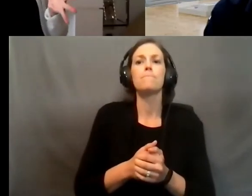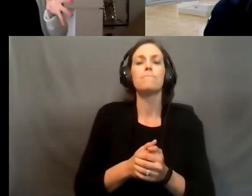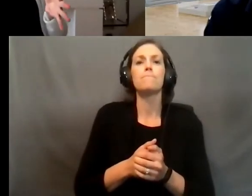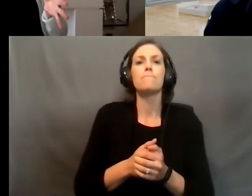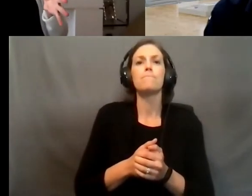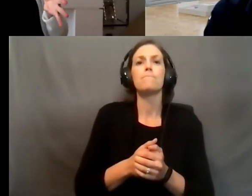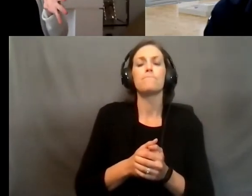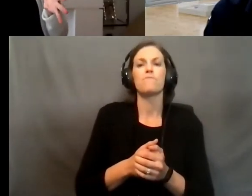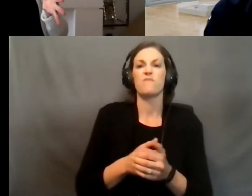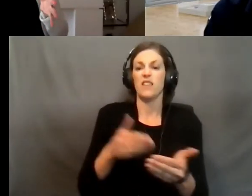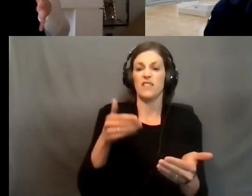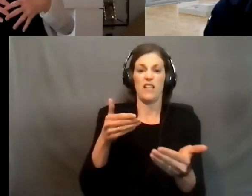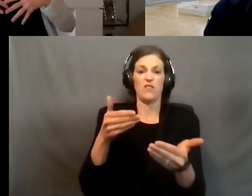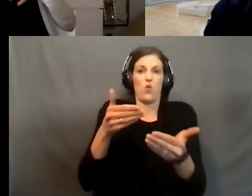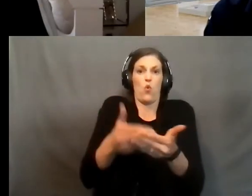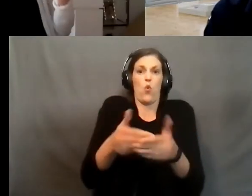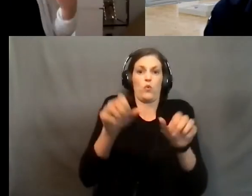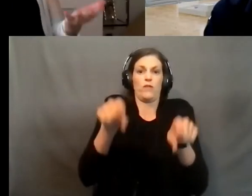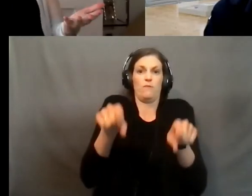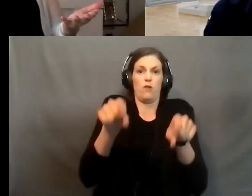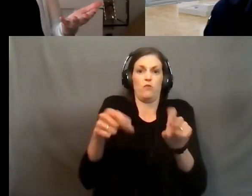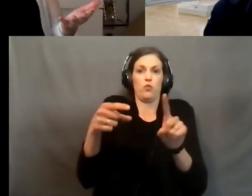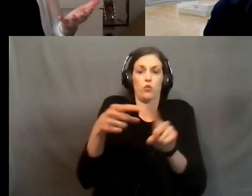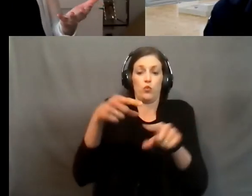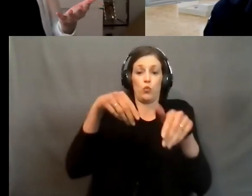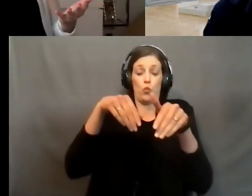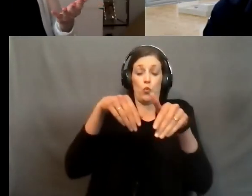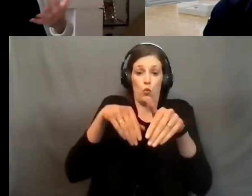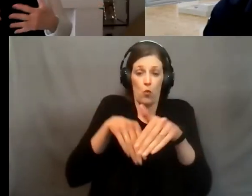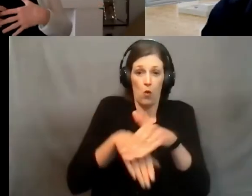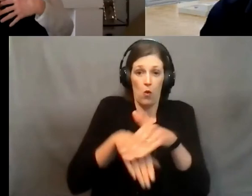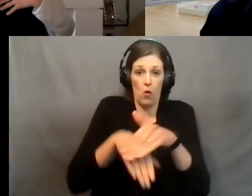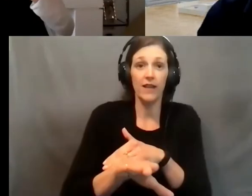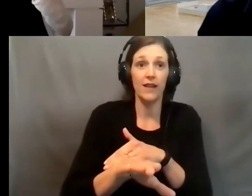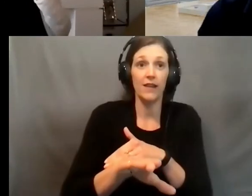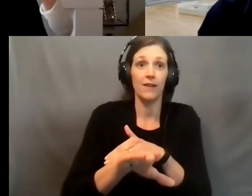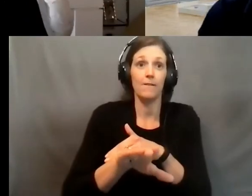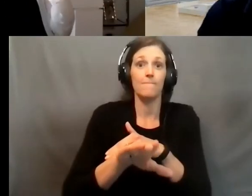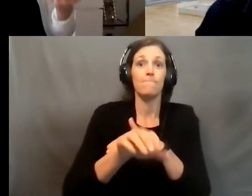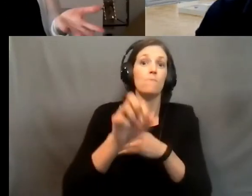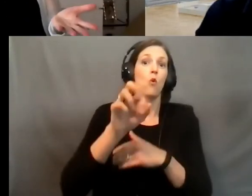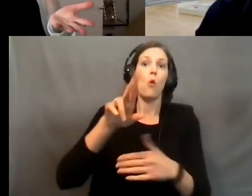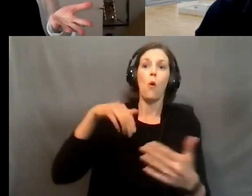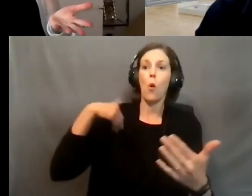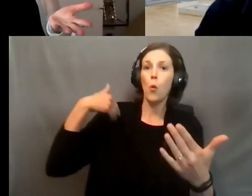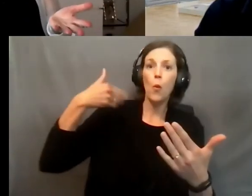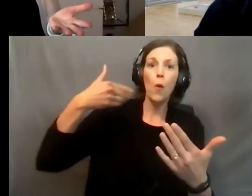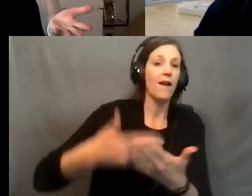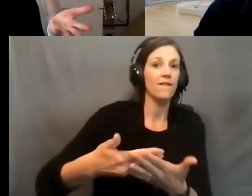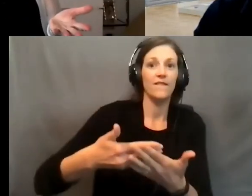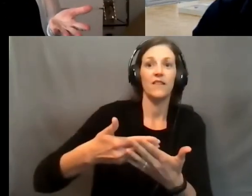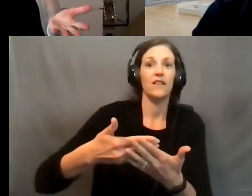close as we could get to your walking in or arriving at,